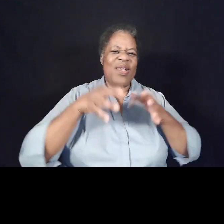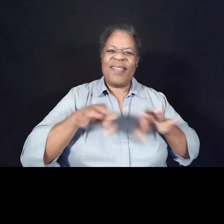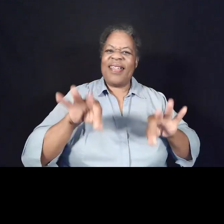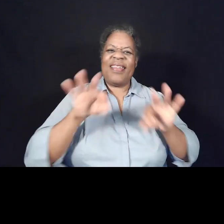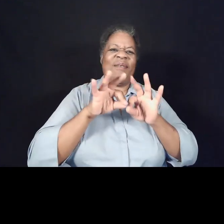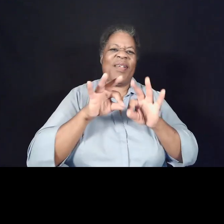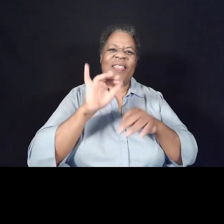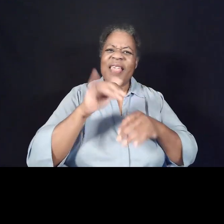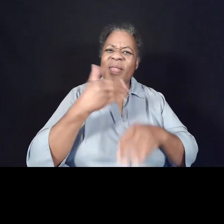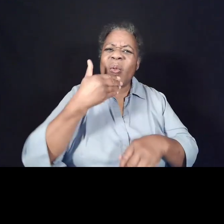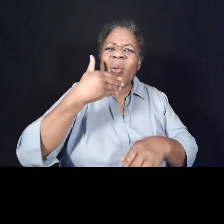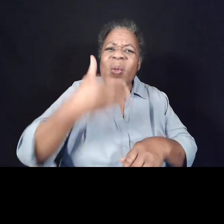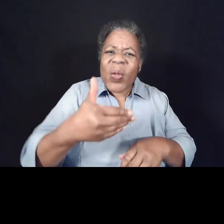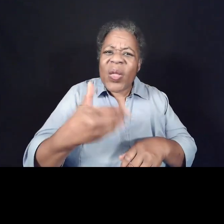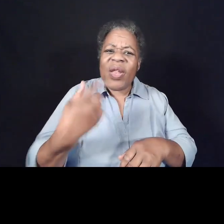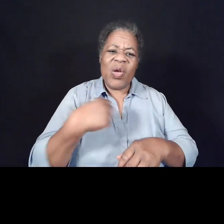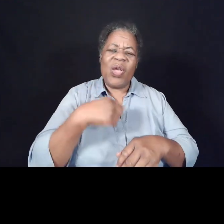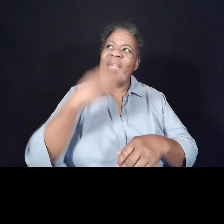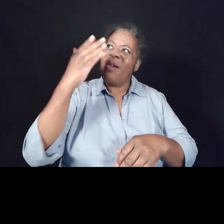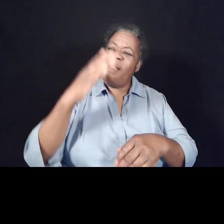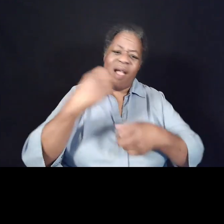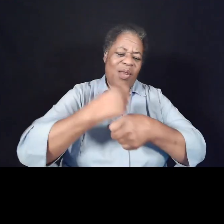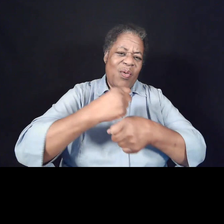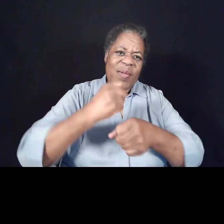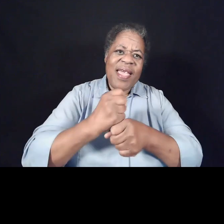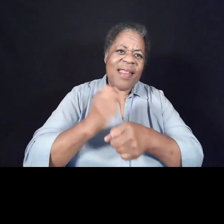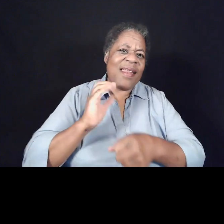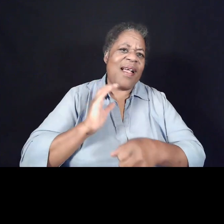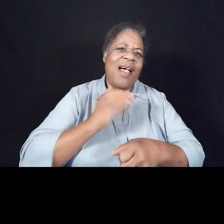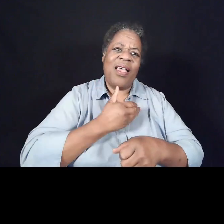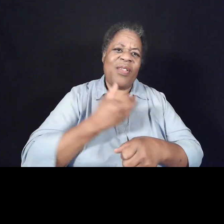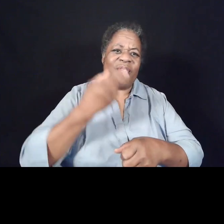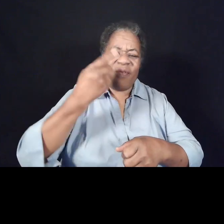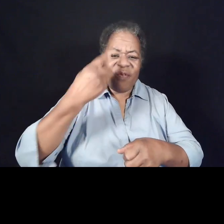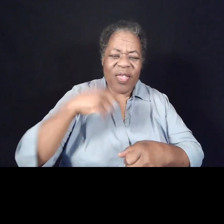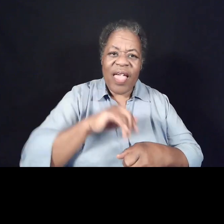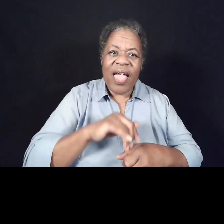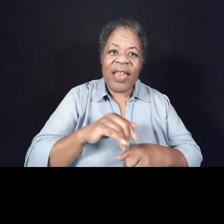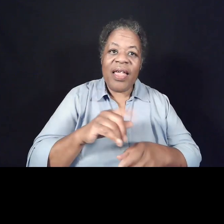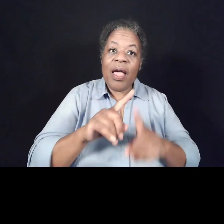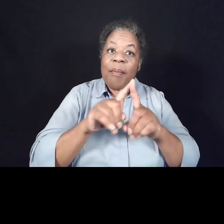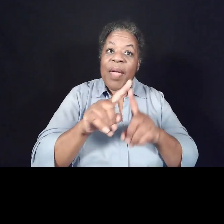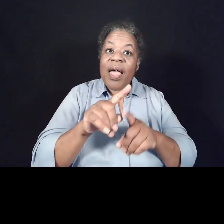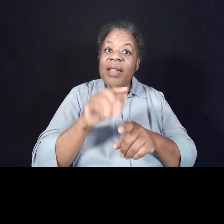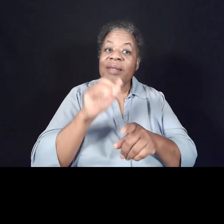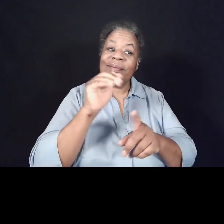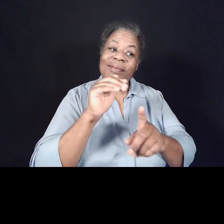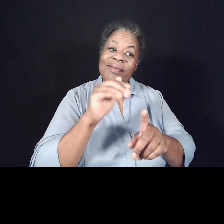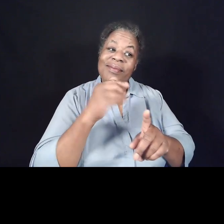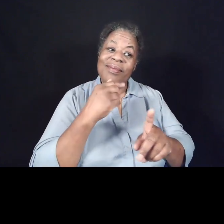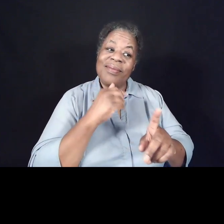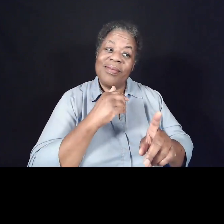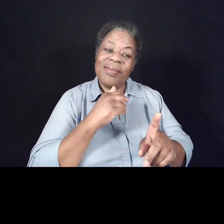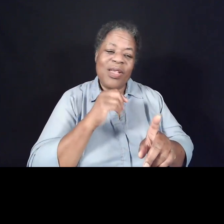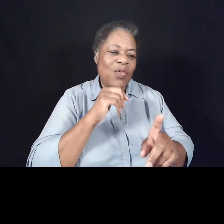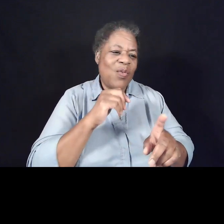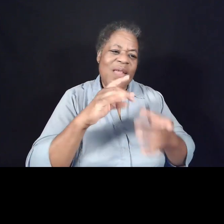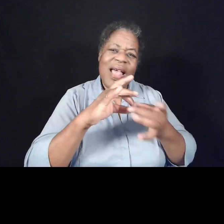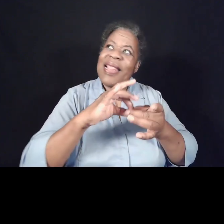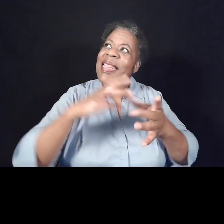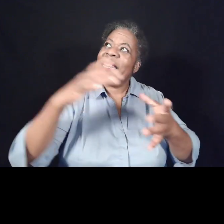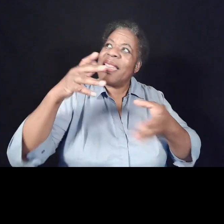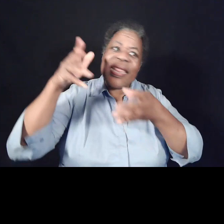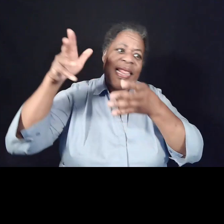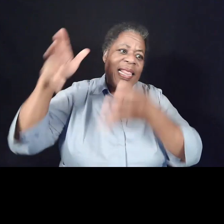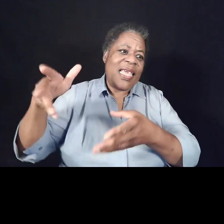good. That's what we were made for. The only thing I would say to him is don't leave God out of the